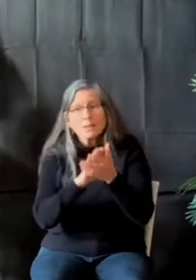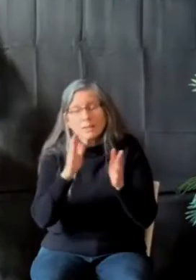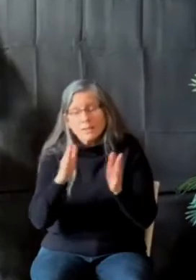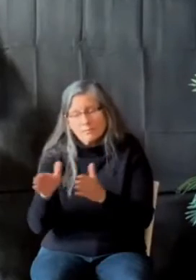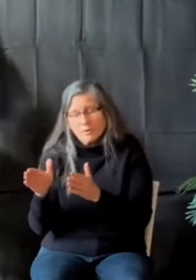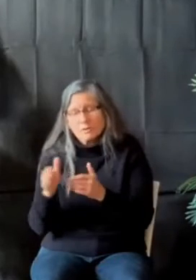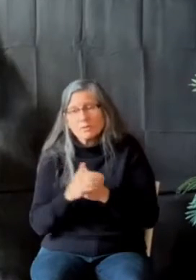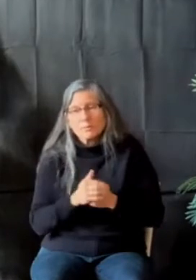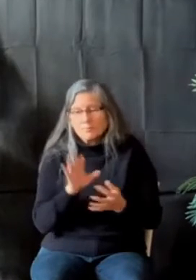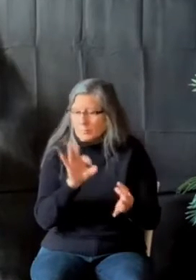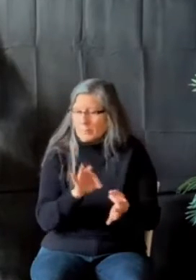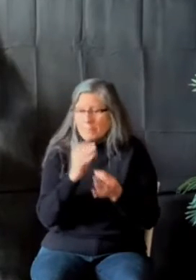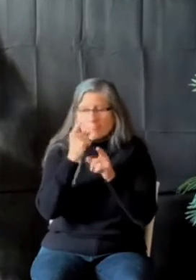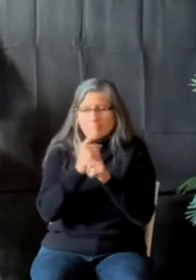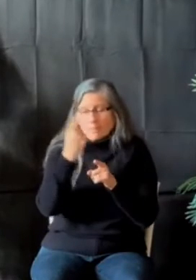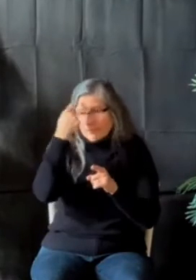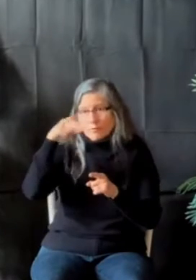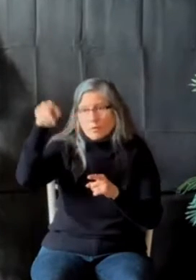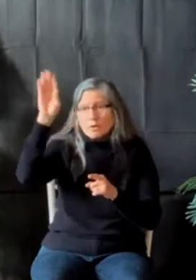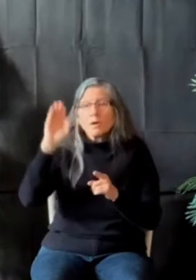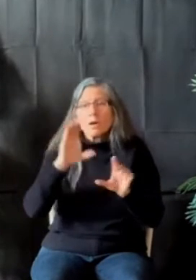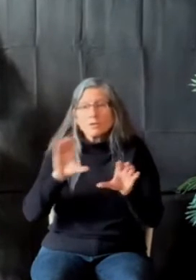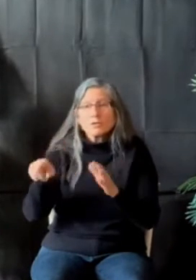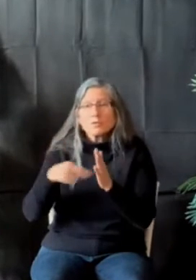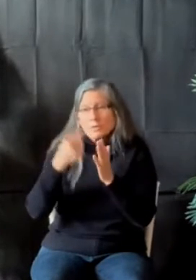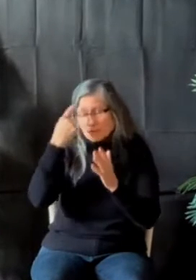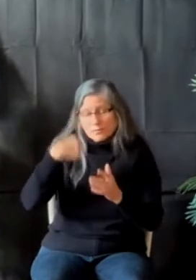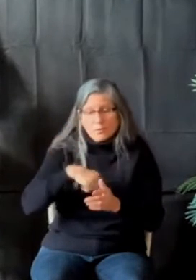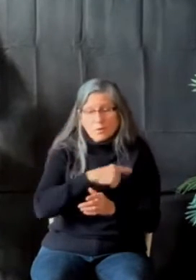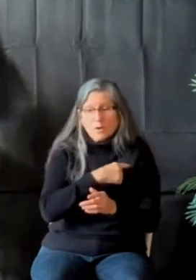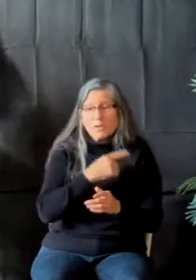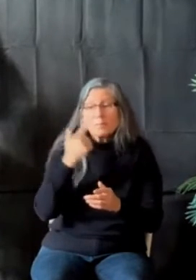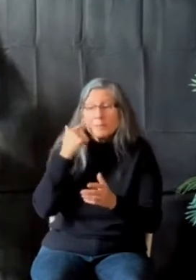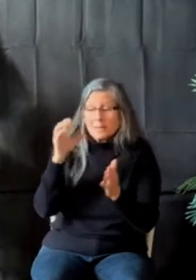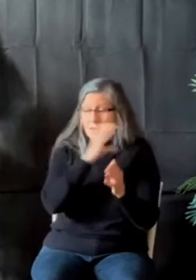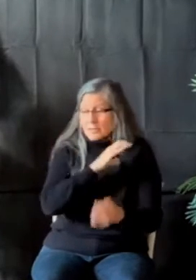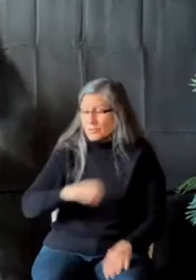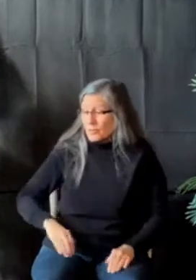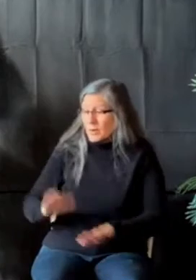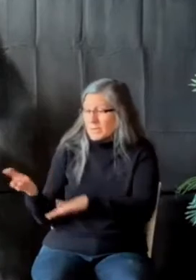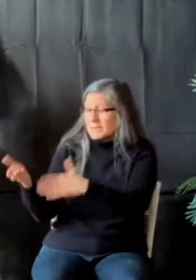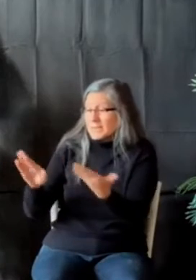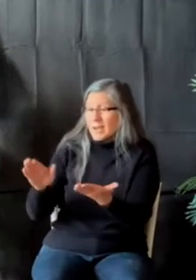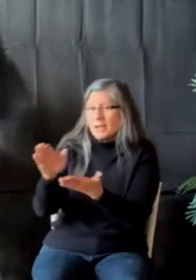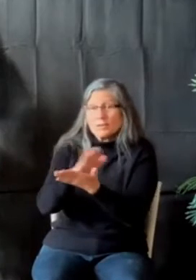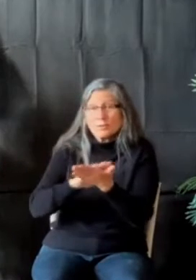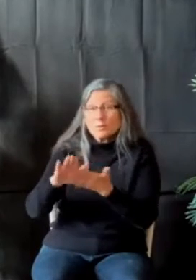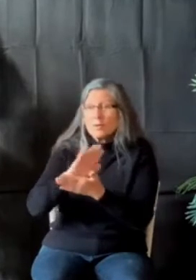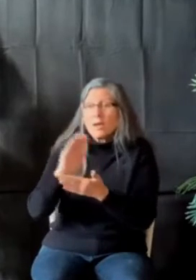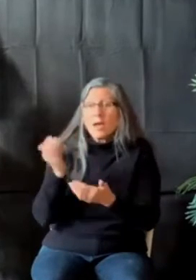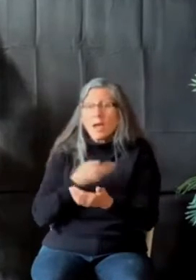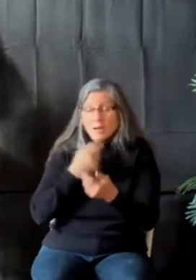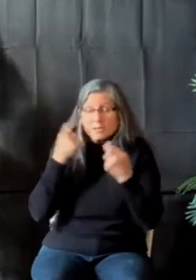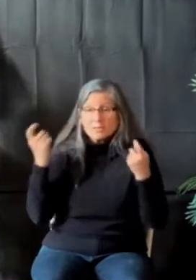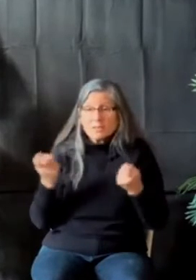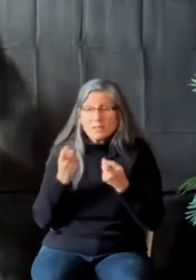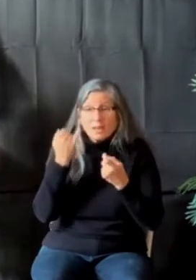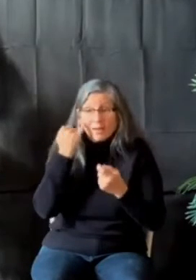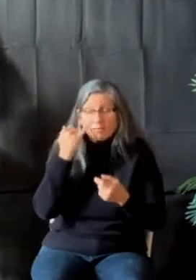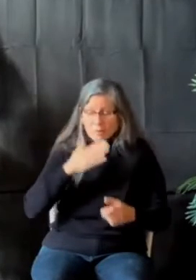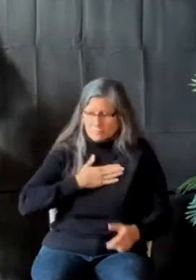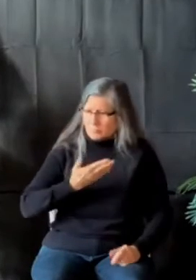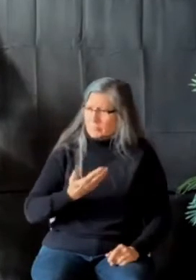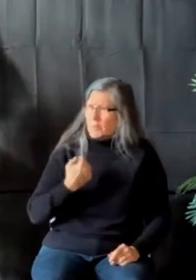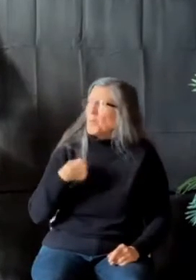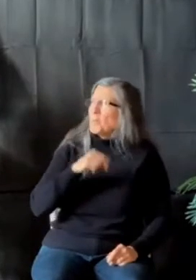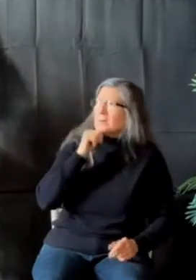And it is perfectly proper for God to do this for us because Christ died to wash away our sins. And if we claim we have not sinned,